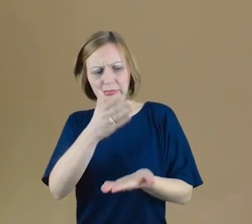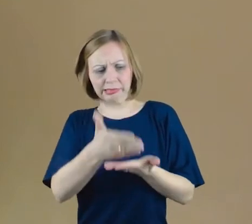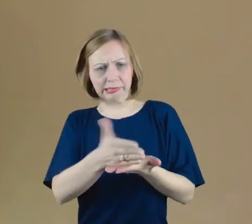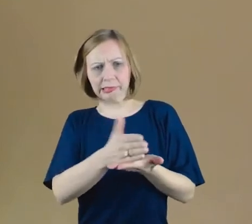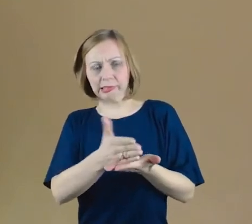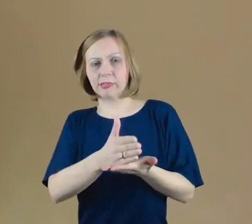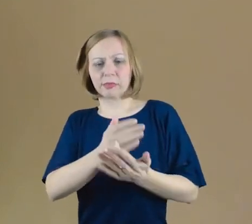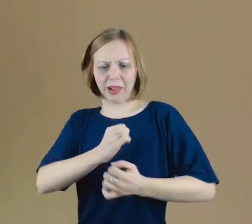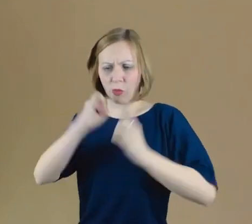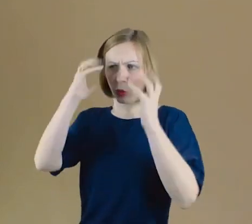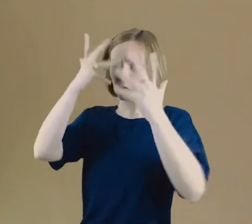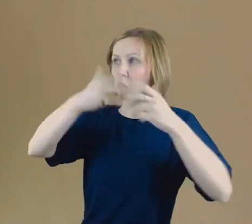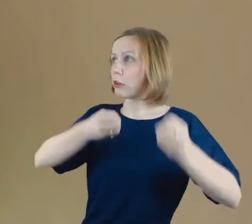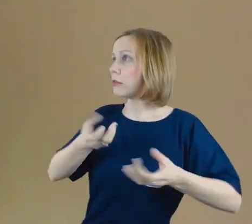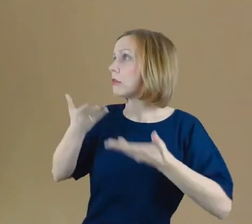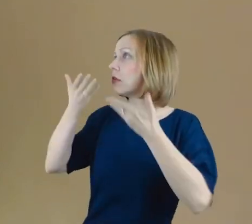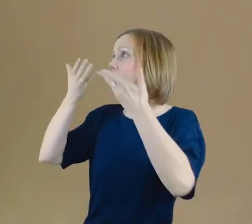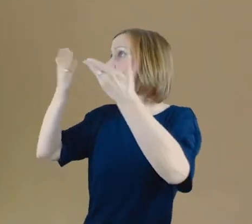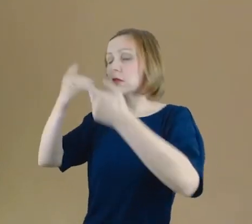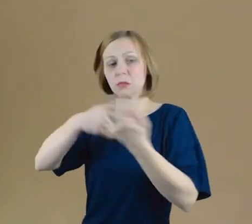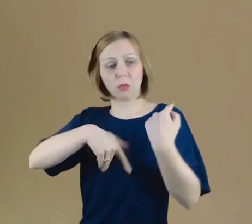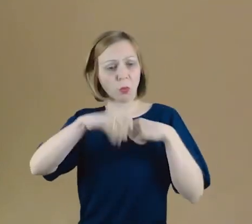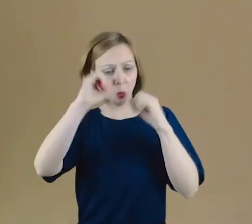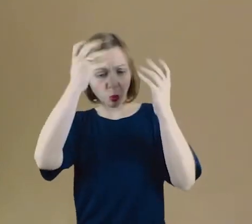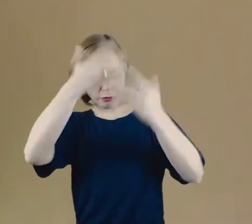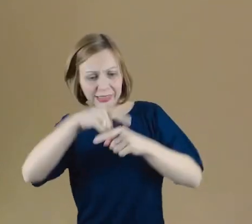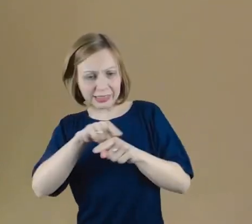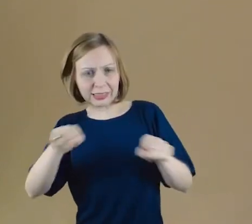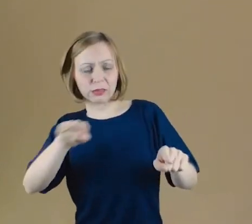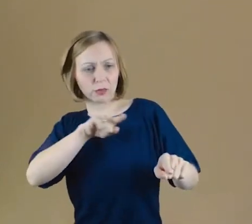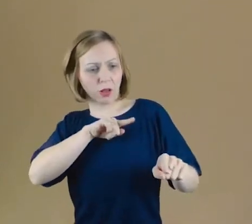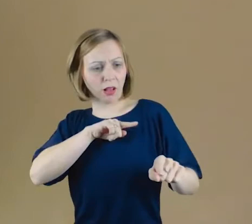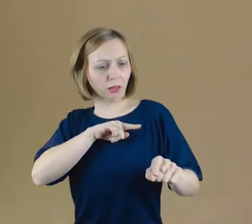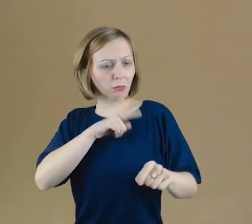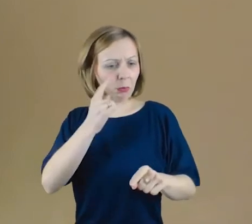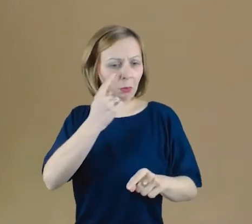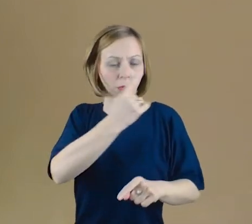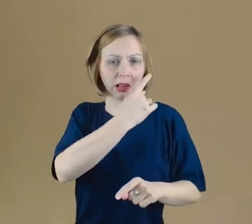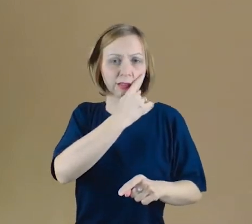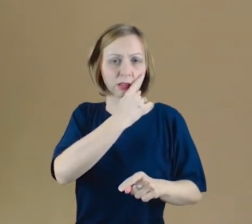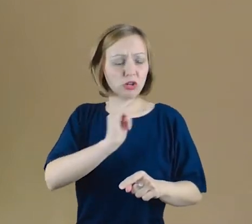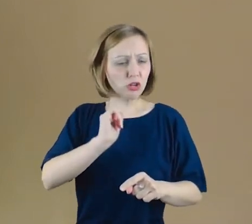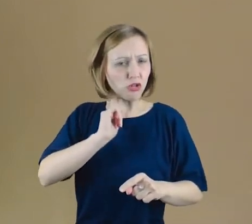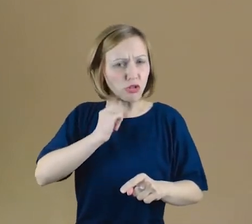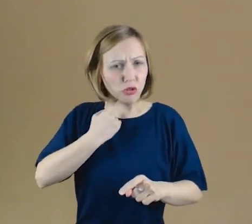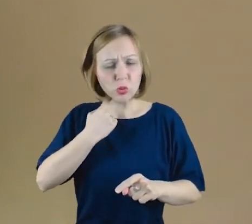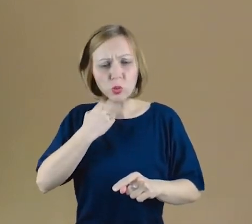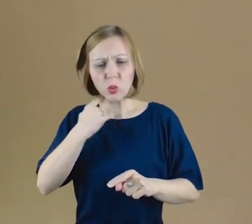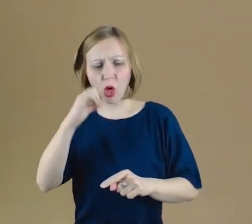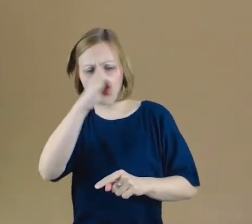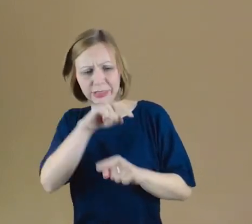concerns. We are worried about our world with the evidence of so much cruelty and greed. We pray that you will move among